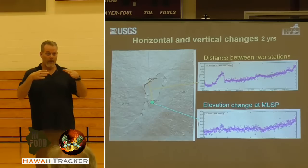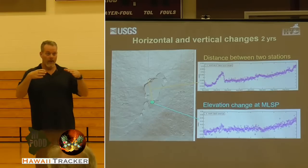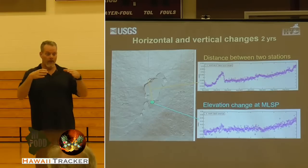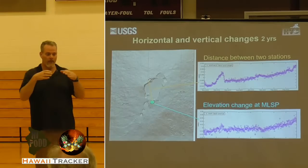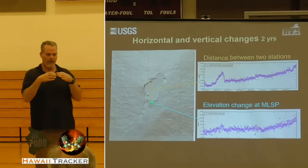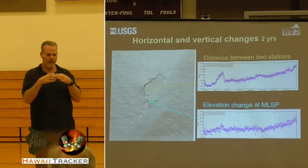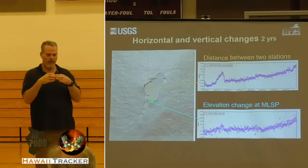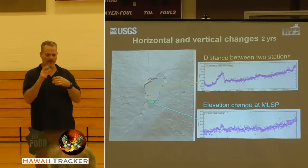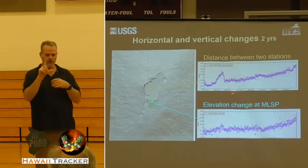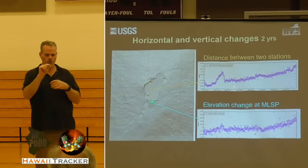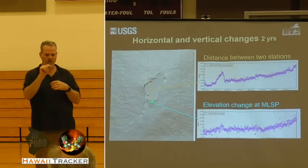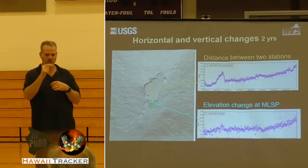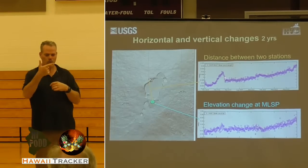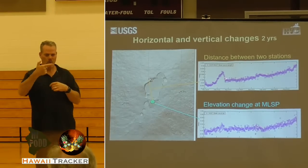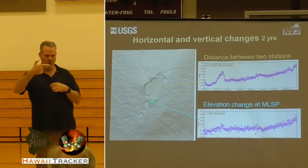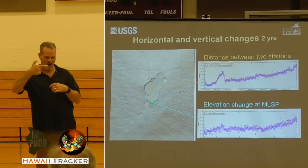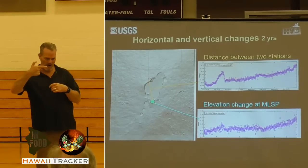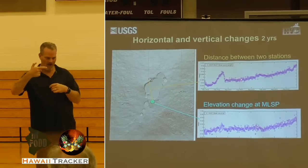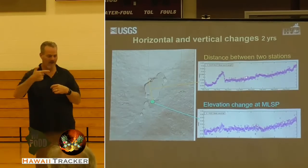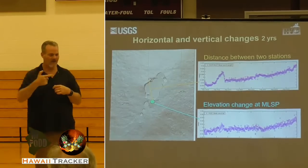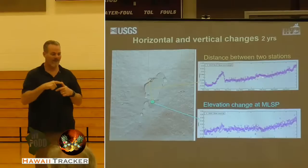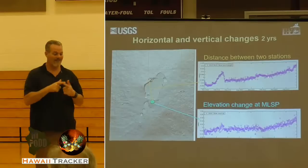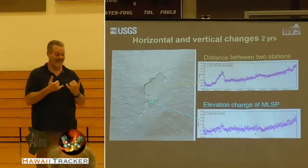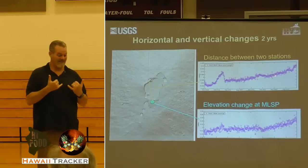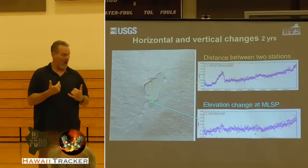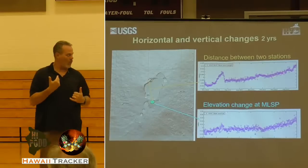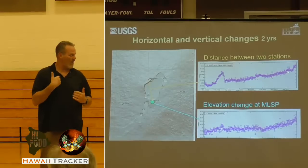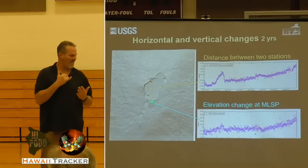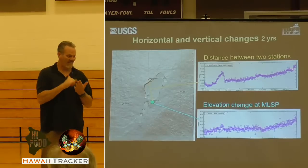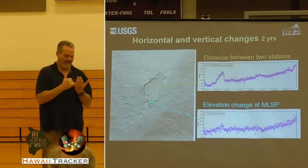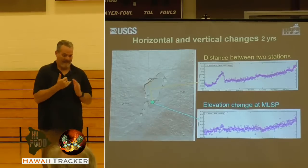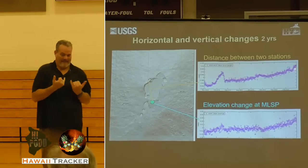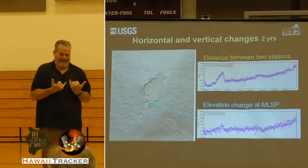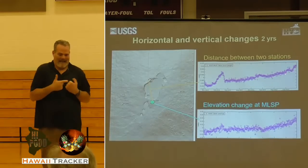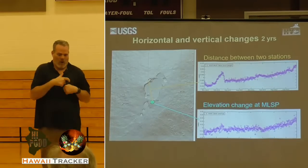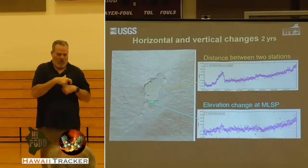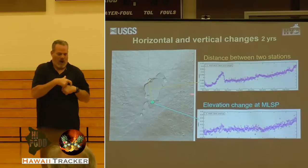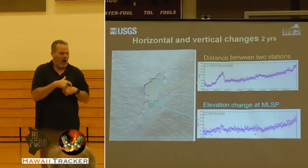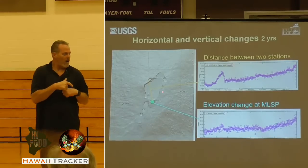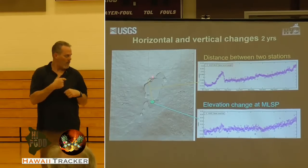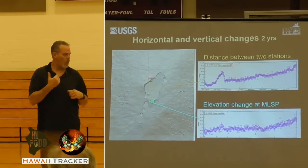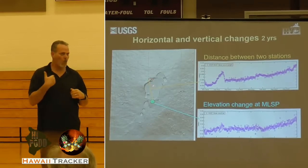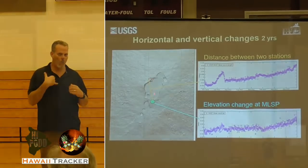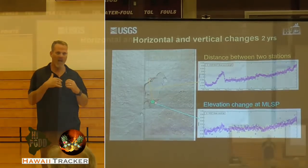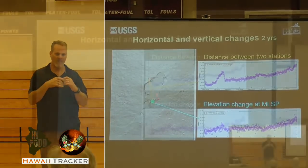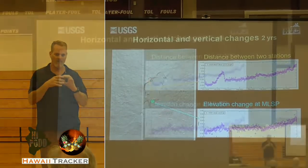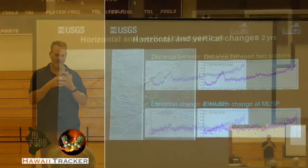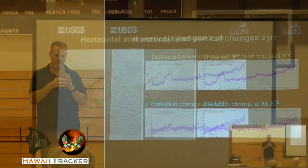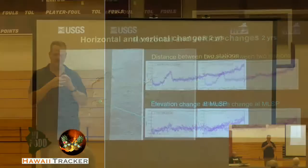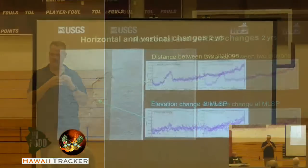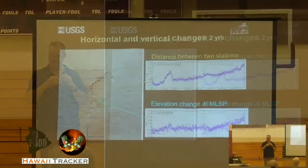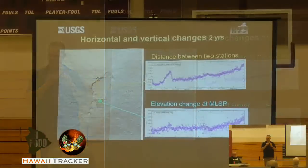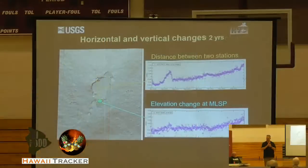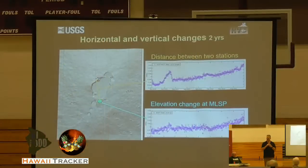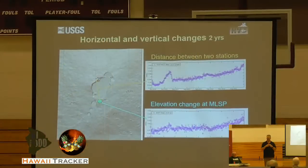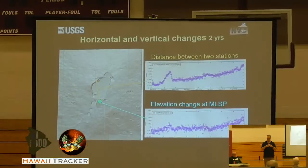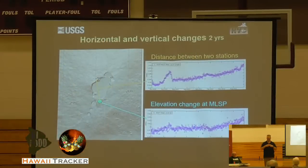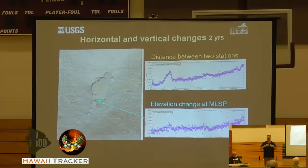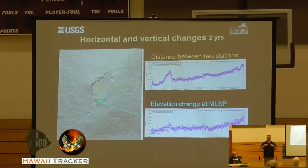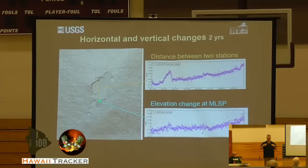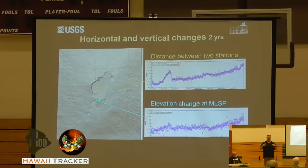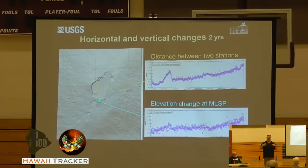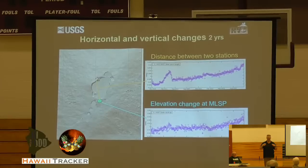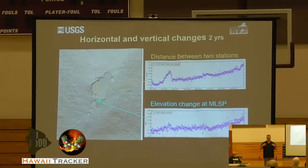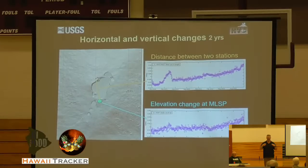2021. And now we're in this period of time where we're having an extension across this line, which